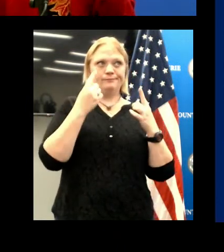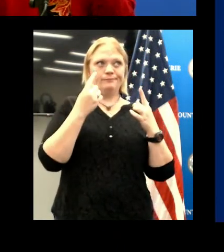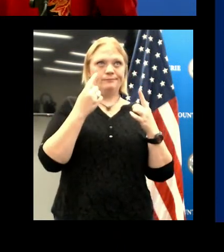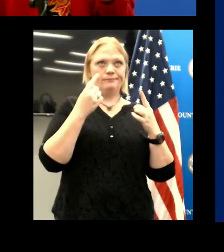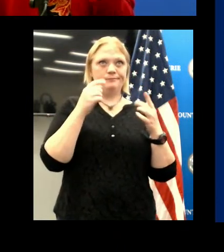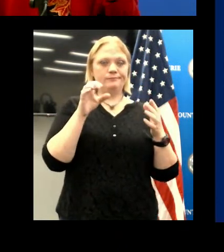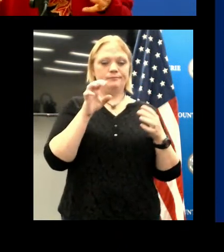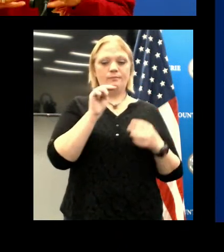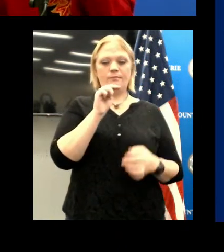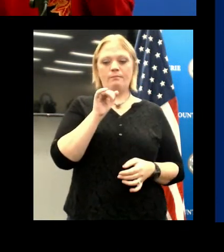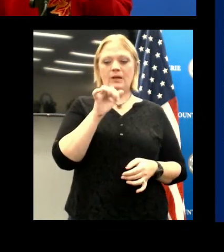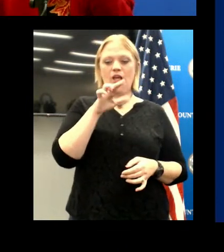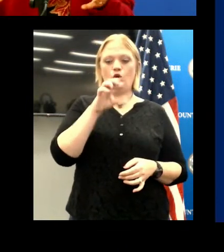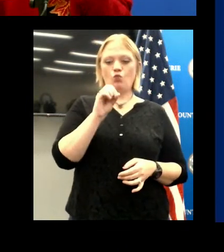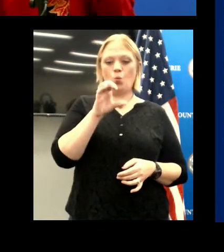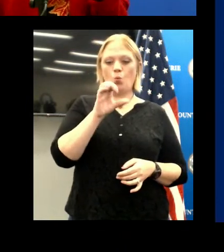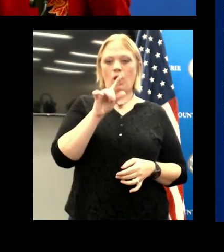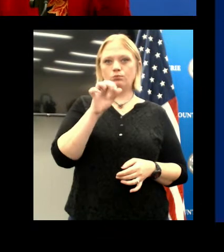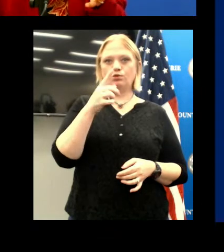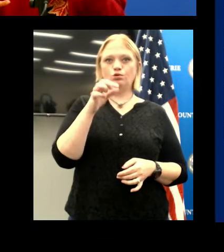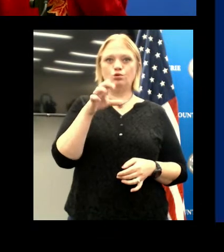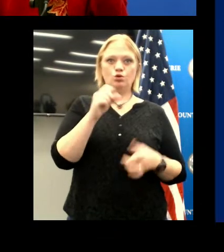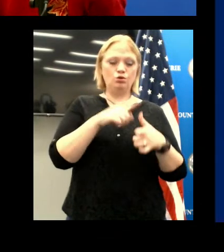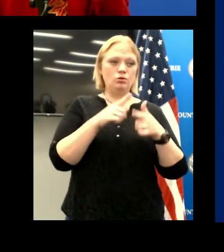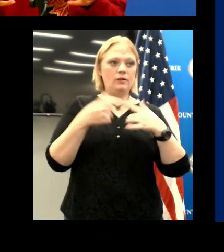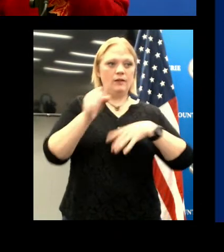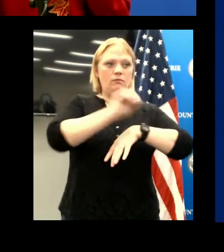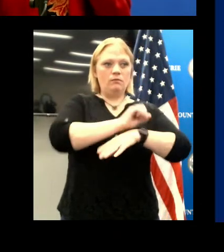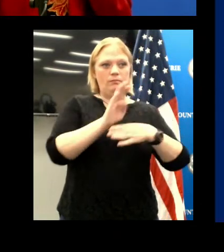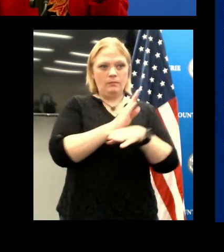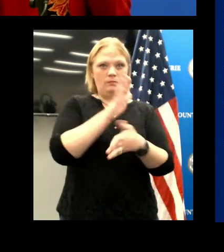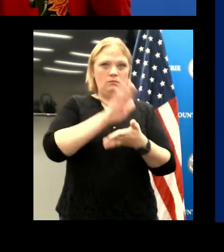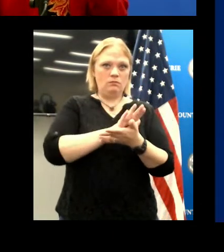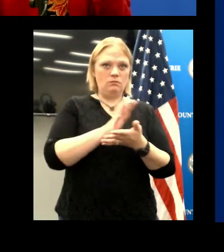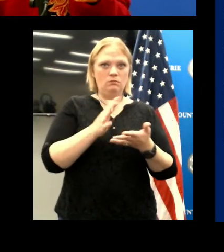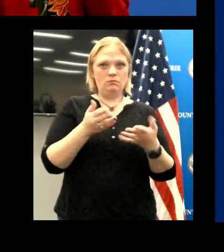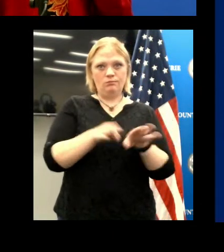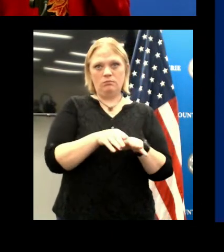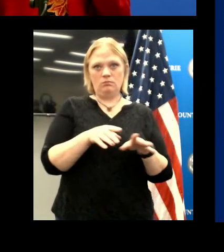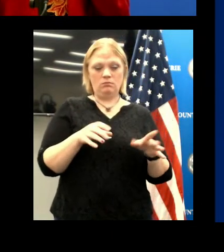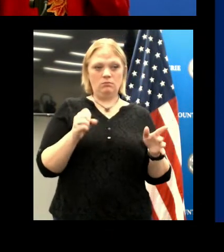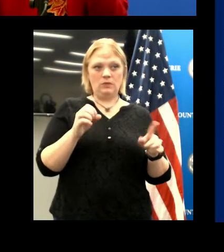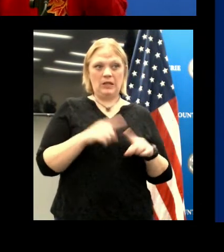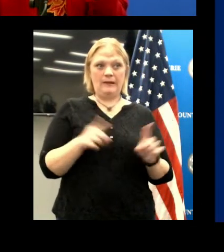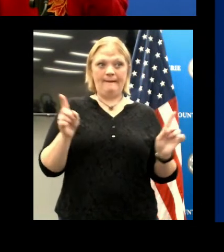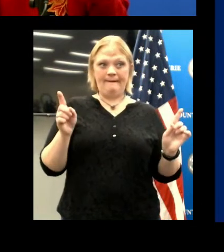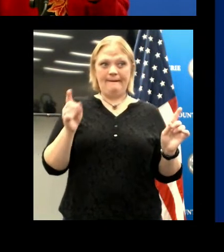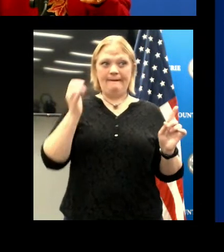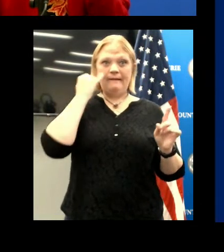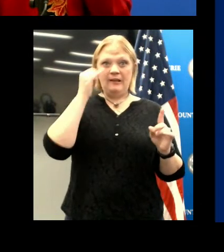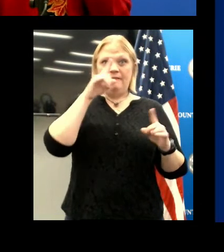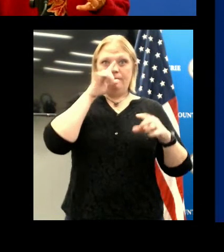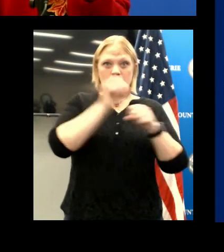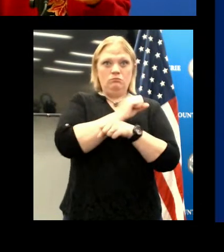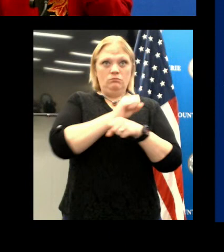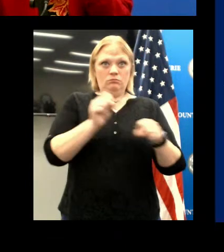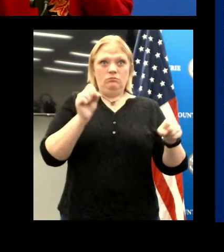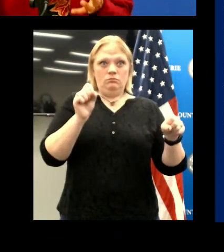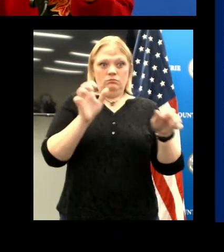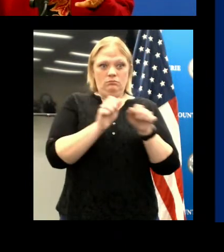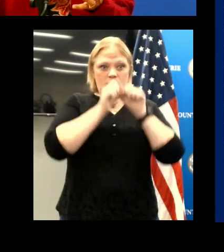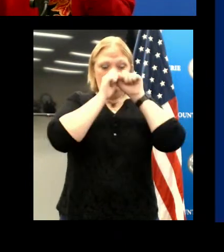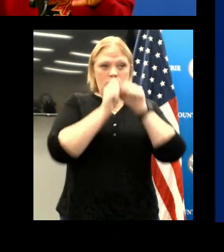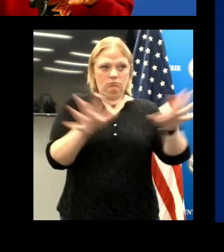these microclusters, and we'll have to shut down businesses and schools. So, and however, if there is an outbreak, if there